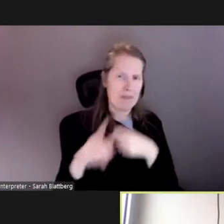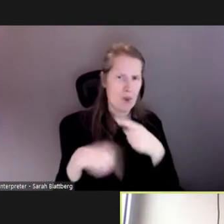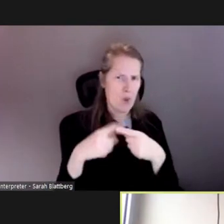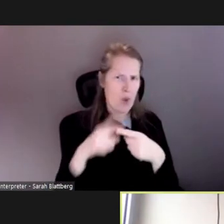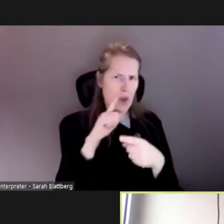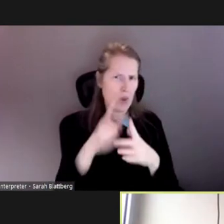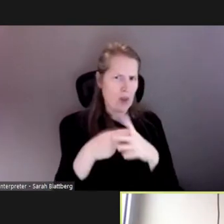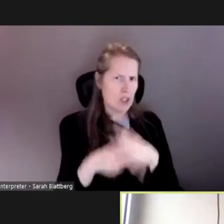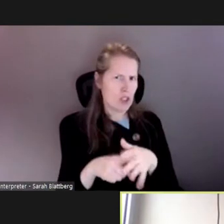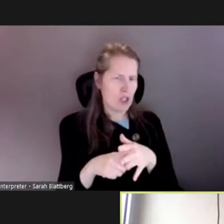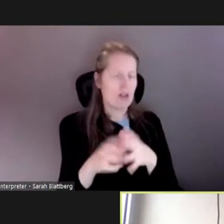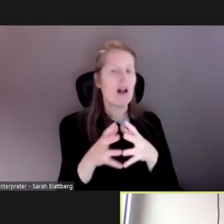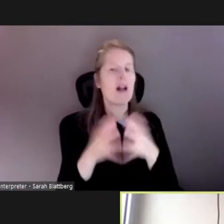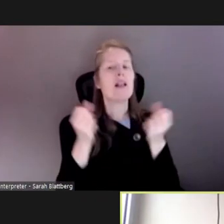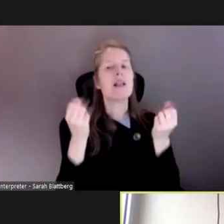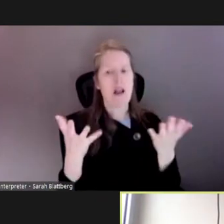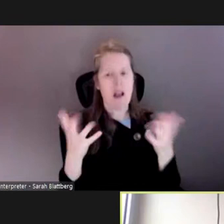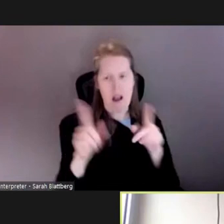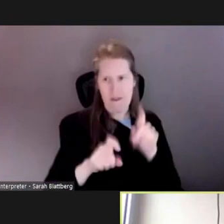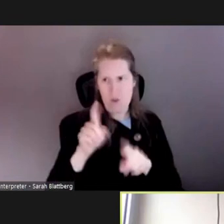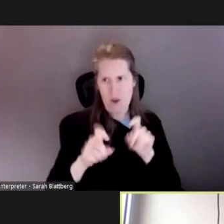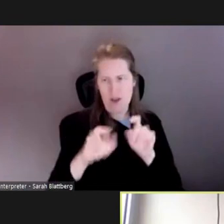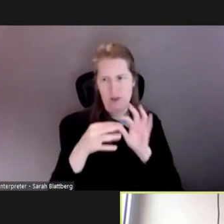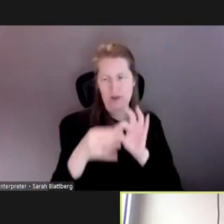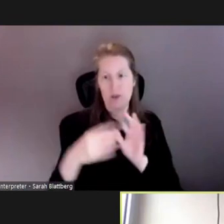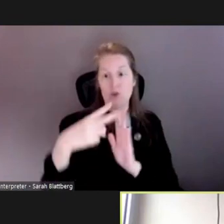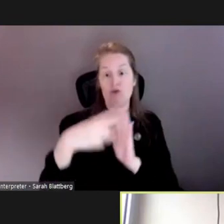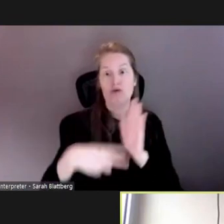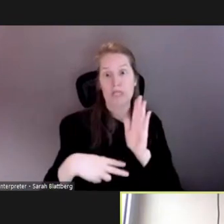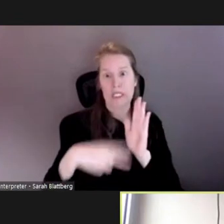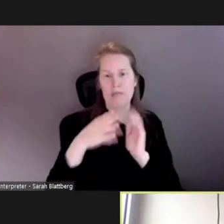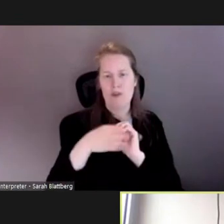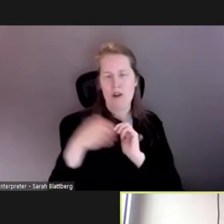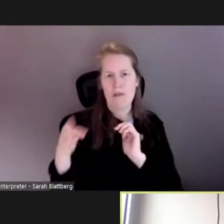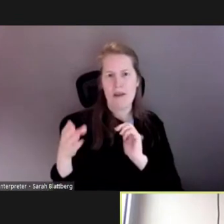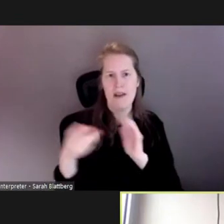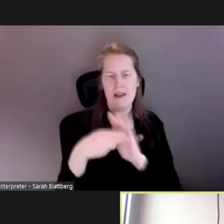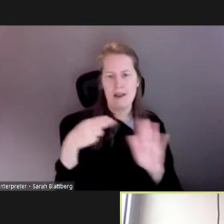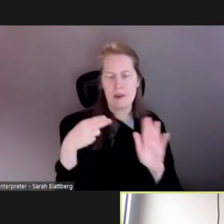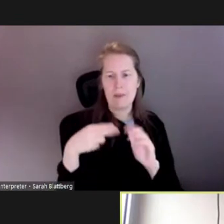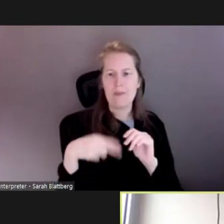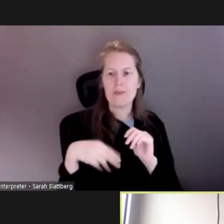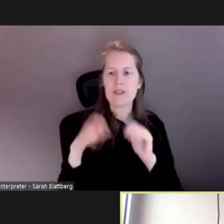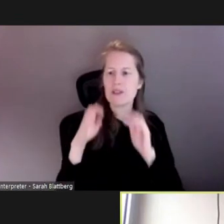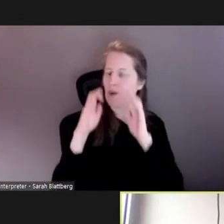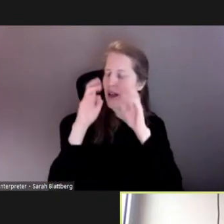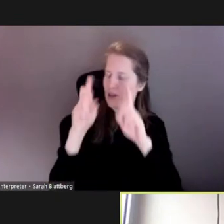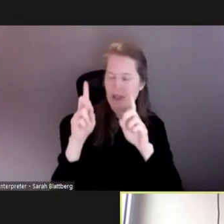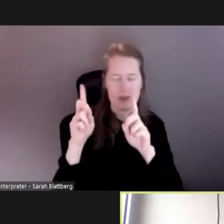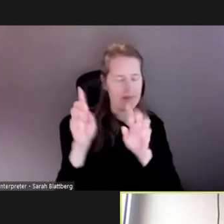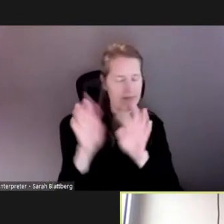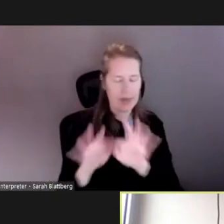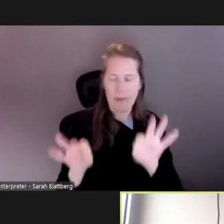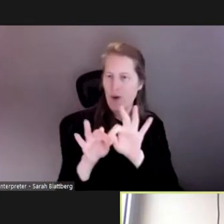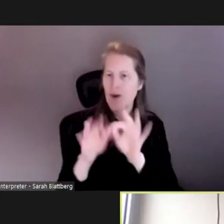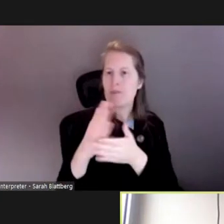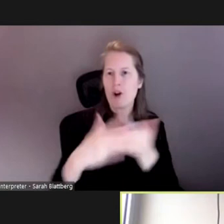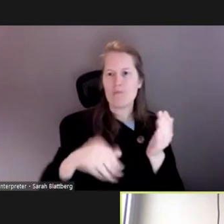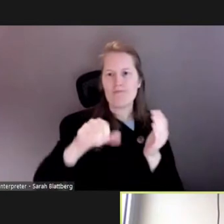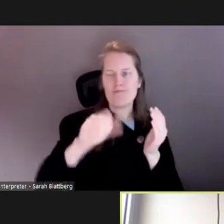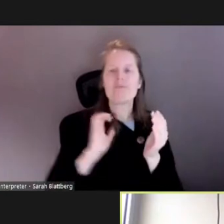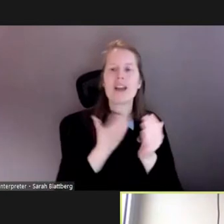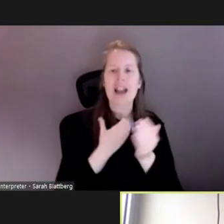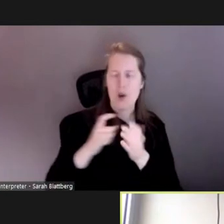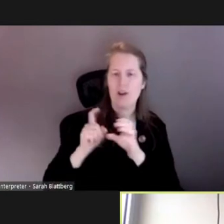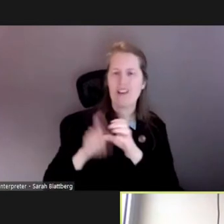of questions that are related to being able to read that broadband label. So yes, the education piece of this is important, and our affiliates are doing that